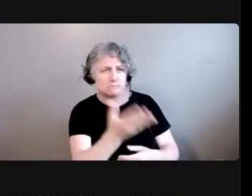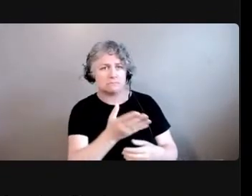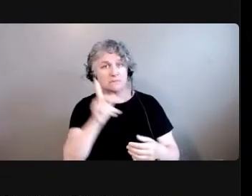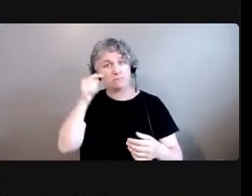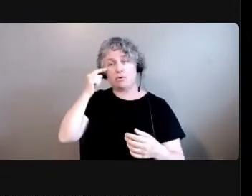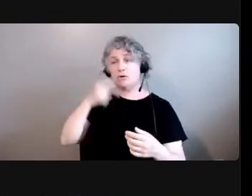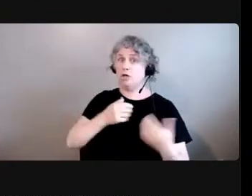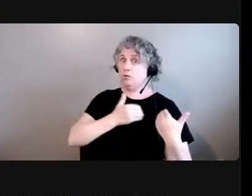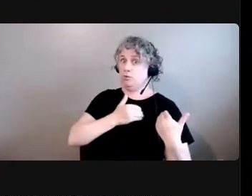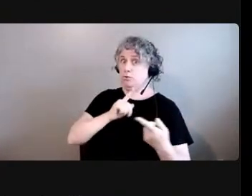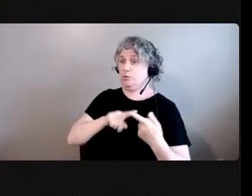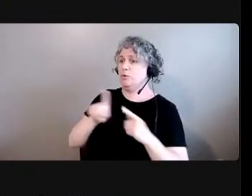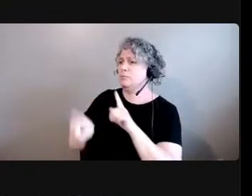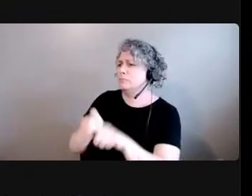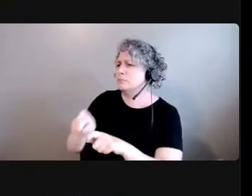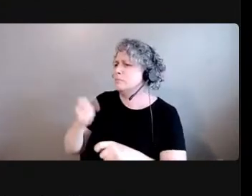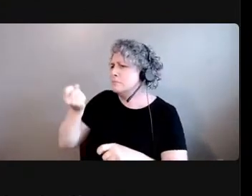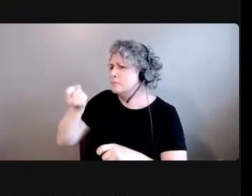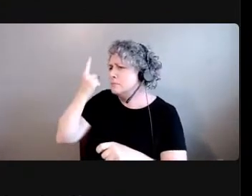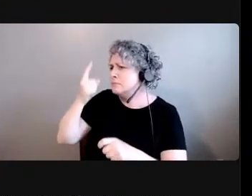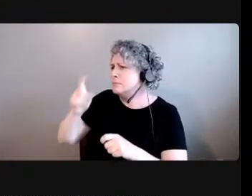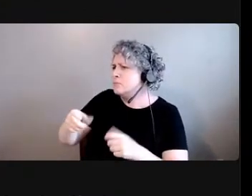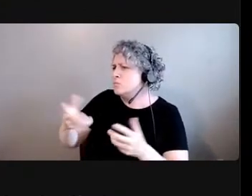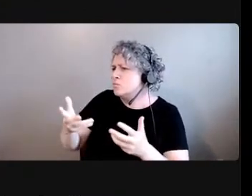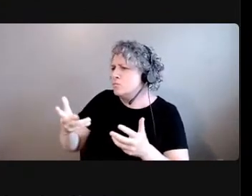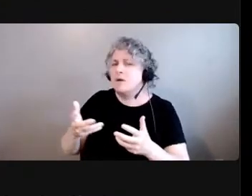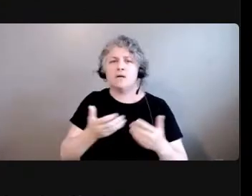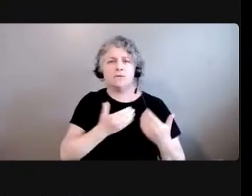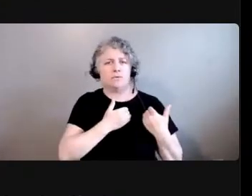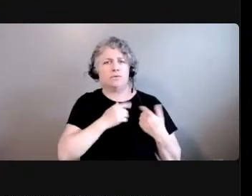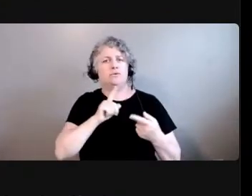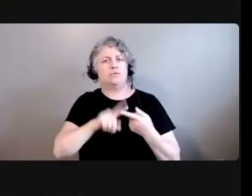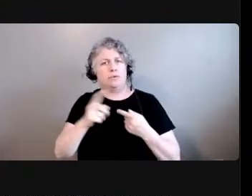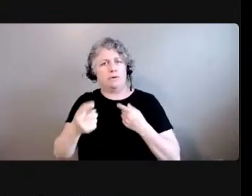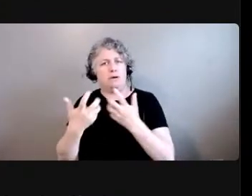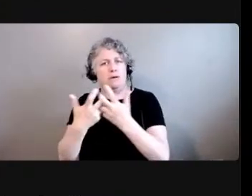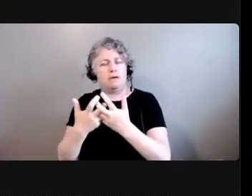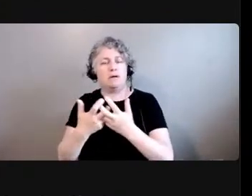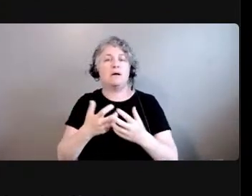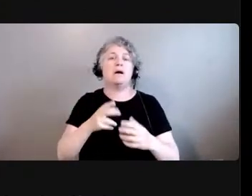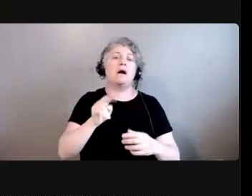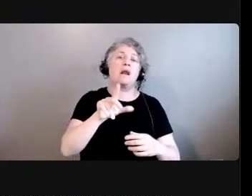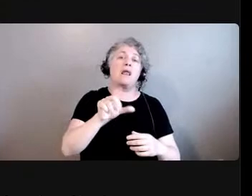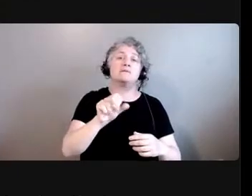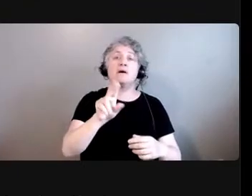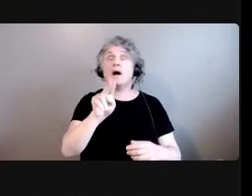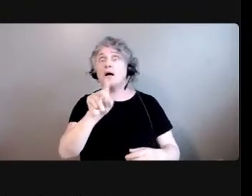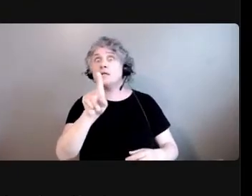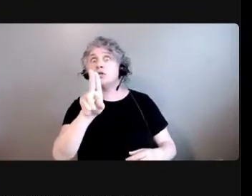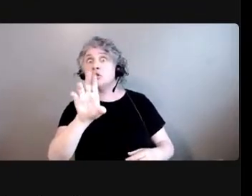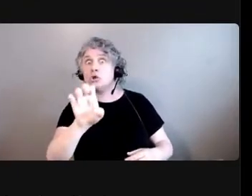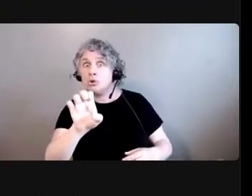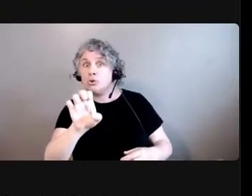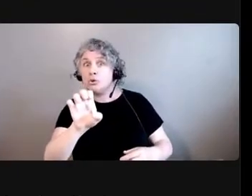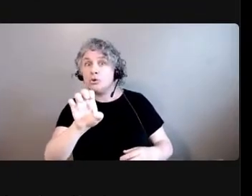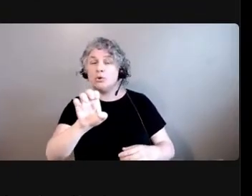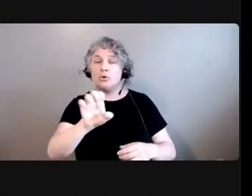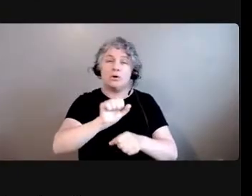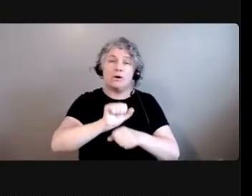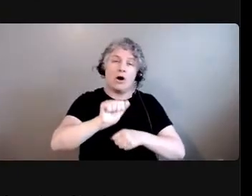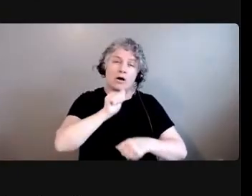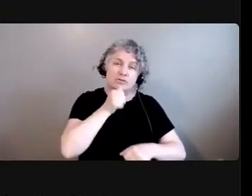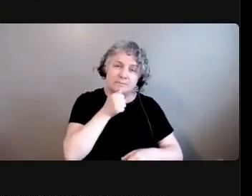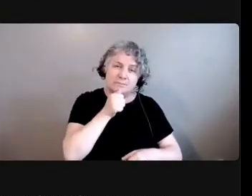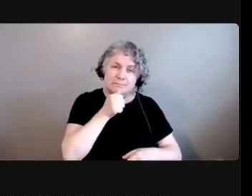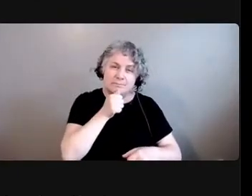to understand those needs, and then they have a duty to accommodate, except in cases of undue hardship. Wonderful technical legal language. I'm not going to